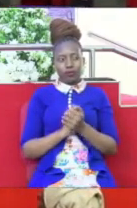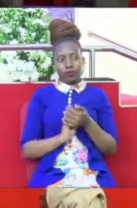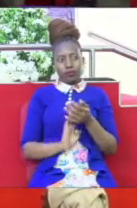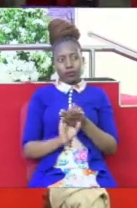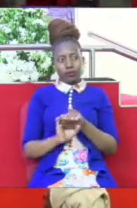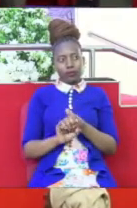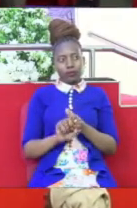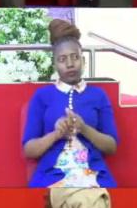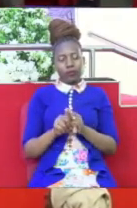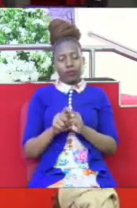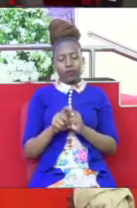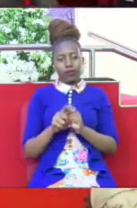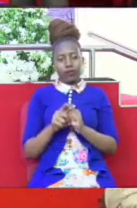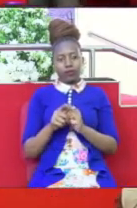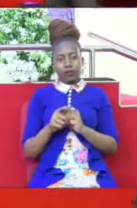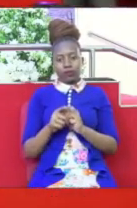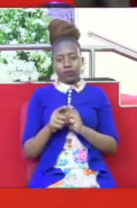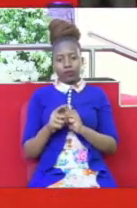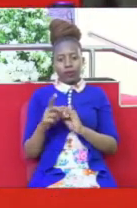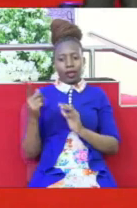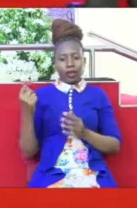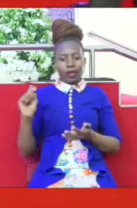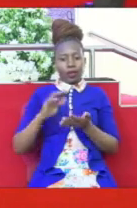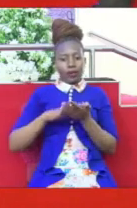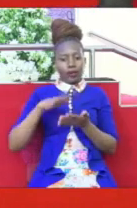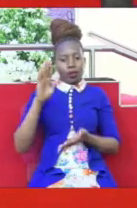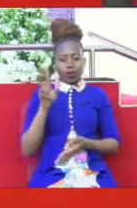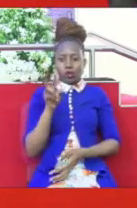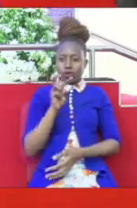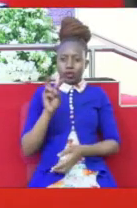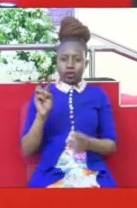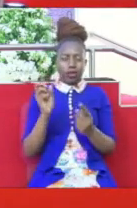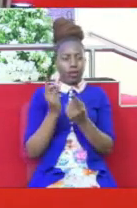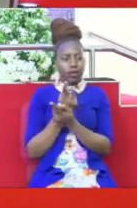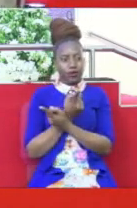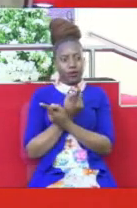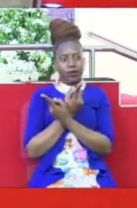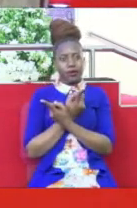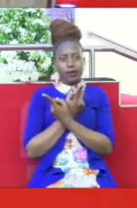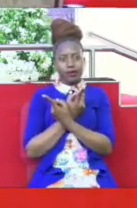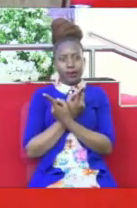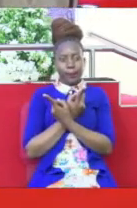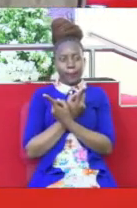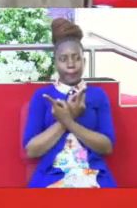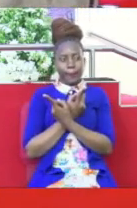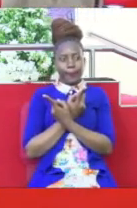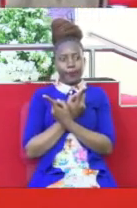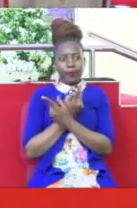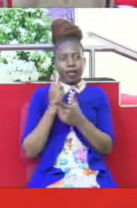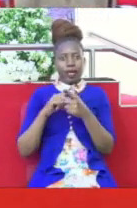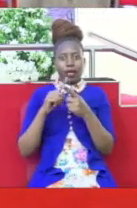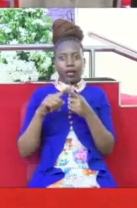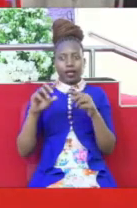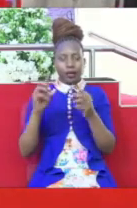The more you see differences, unapoona utofauti, and those differences change your